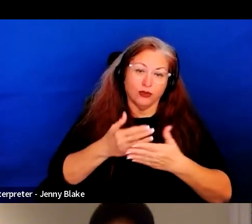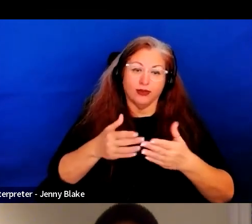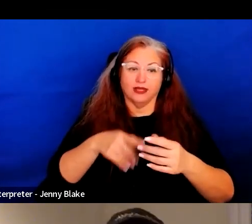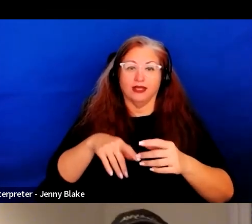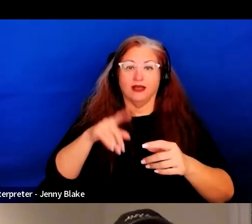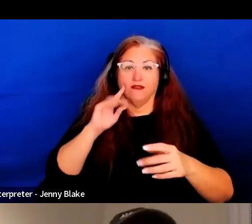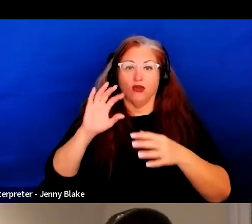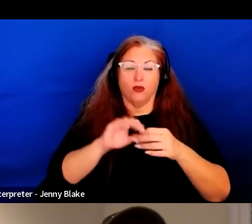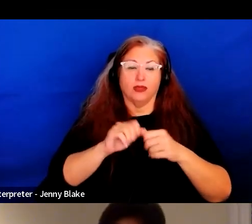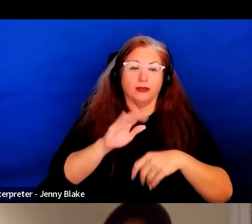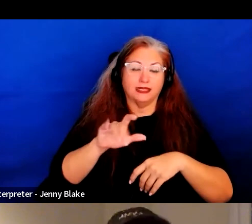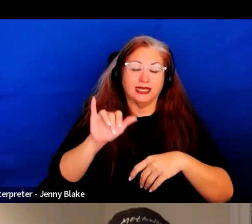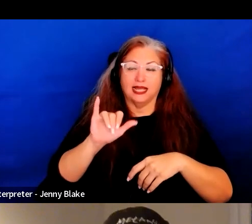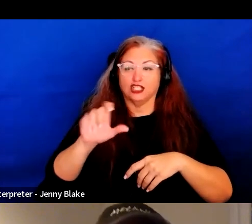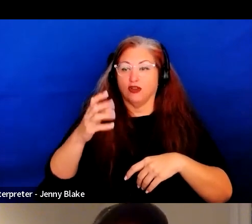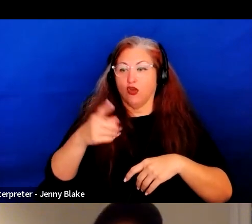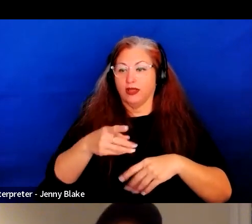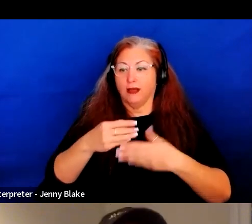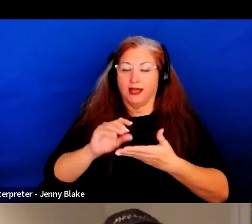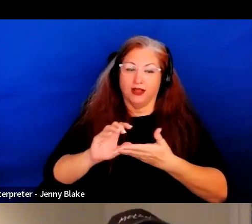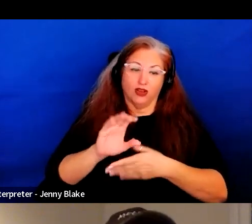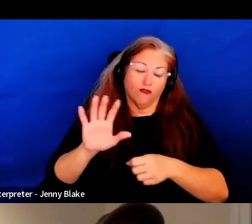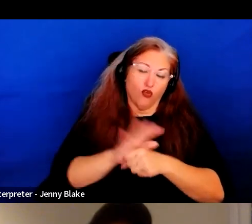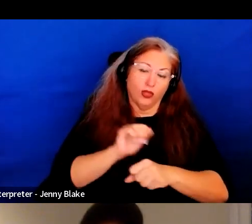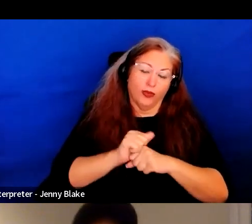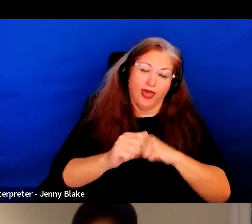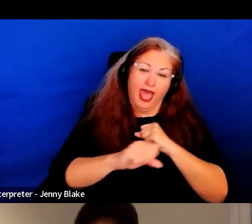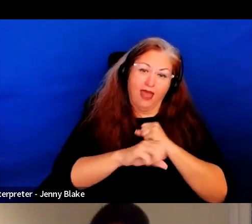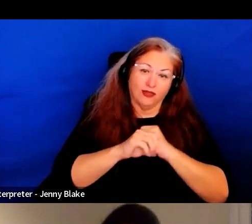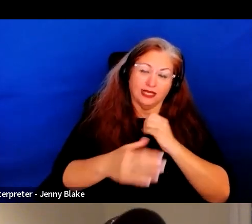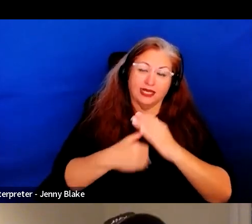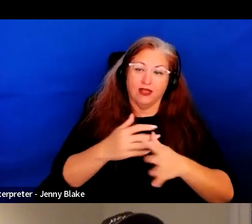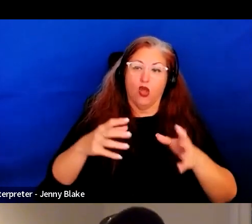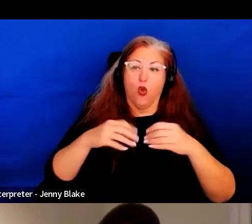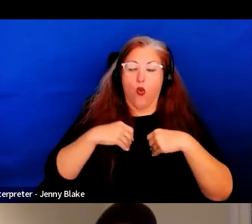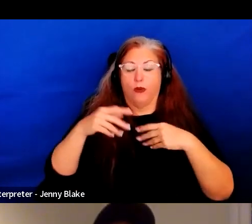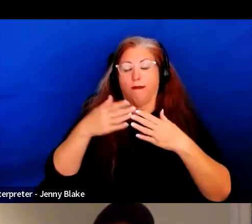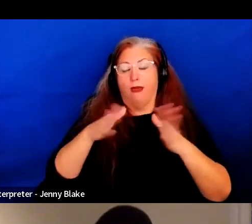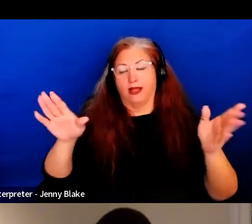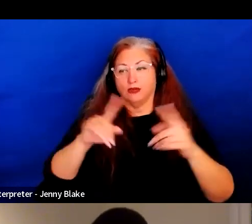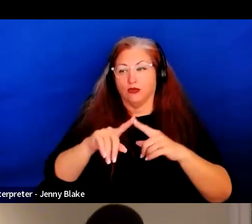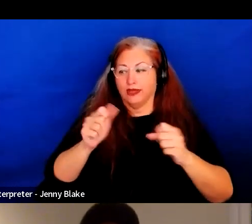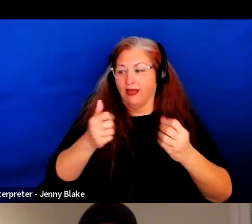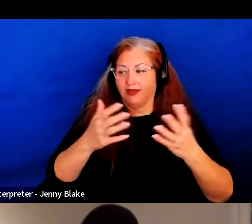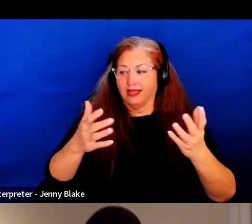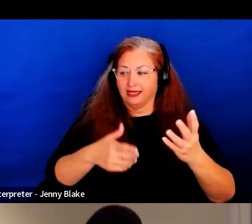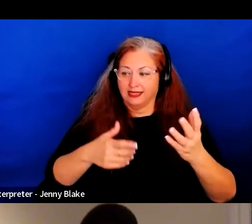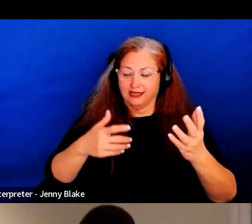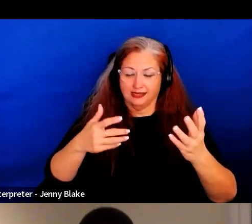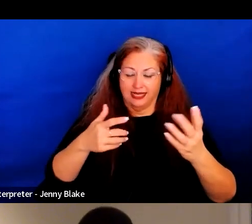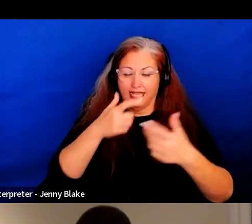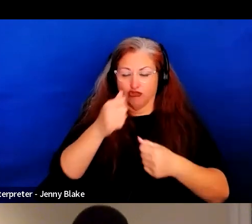BBC. Obviously, Channel 4 is funded wholly by advertising, even though it's publicly owned. And we have all those kind of things. And I think that there has been